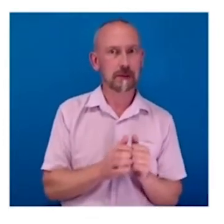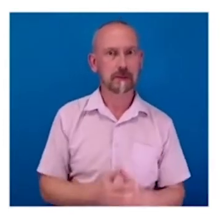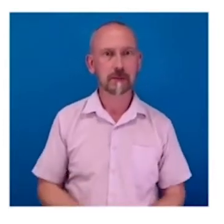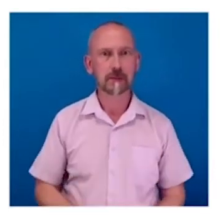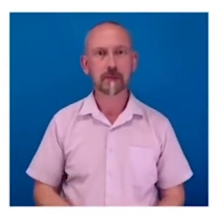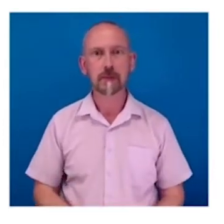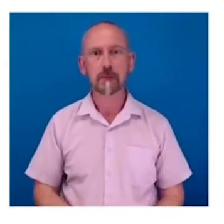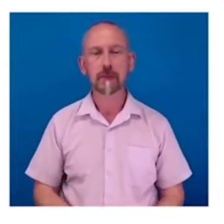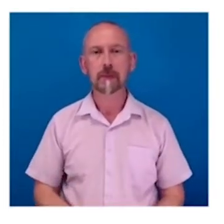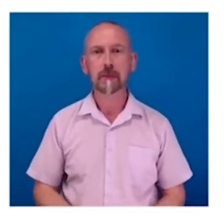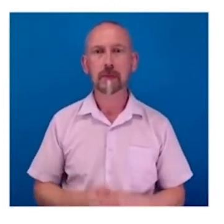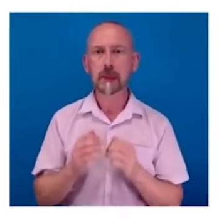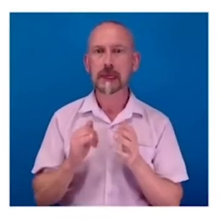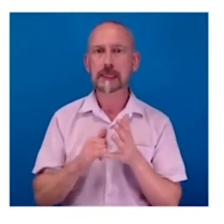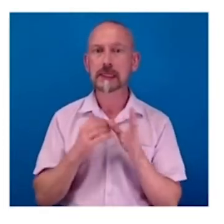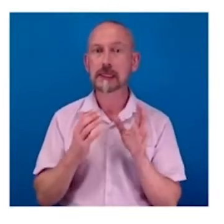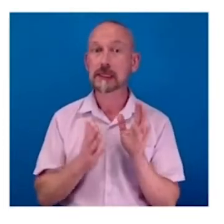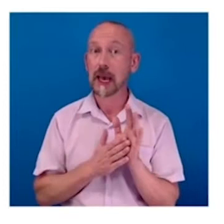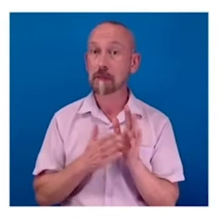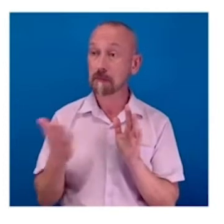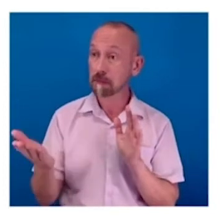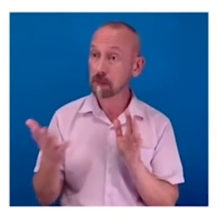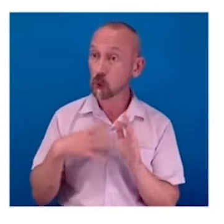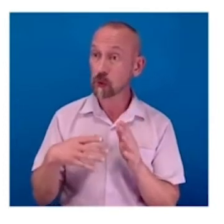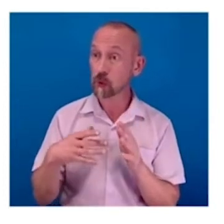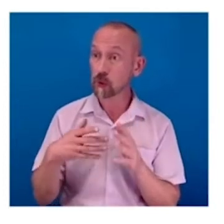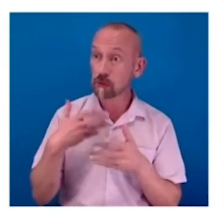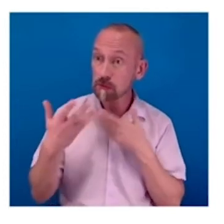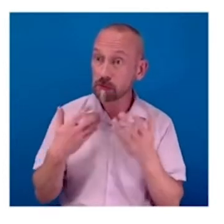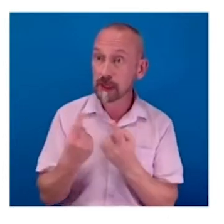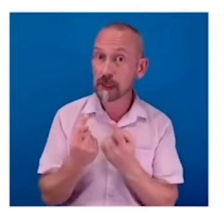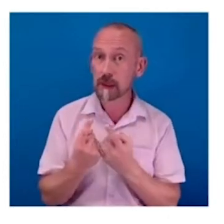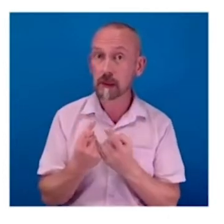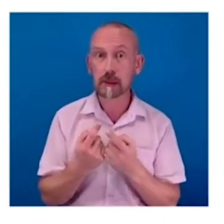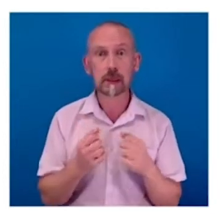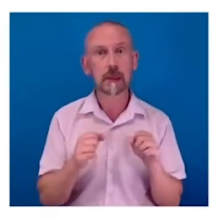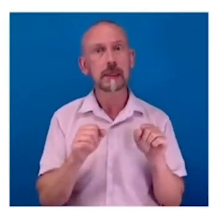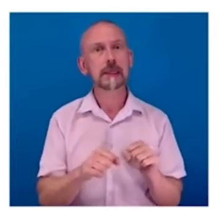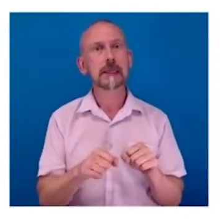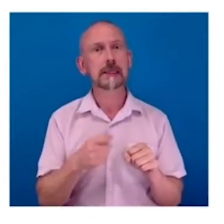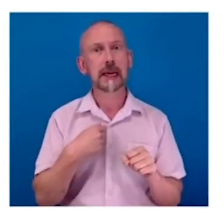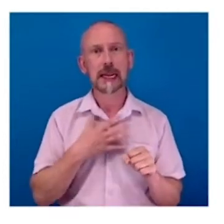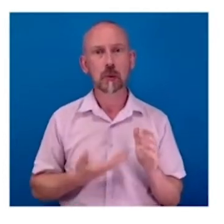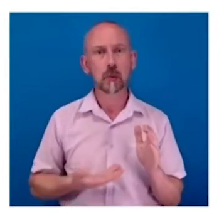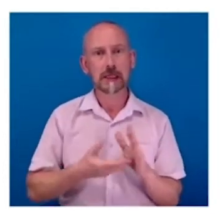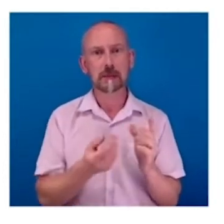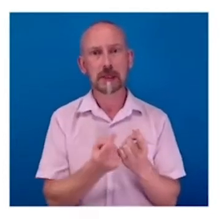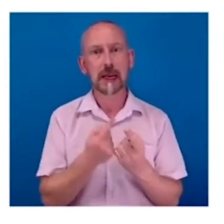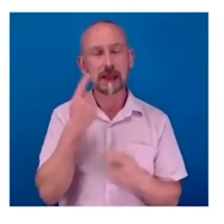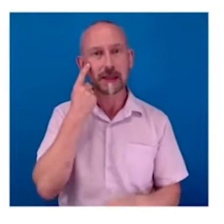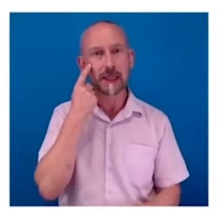the others have said. I think for me, like personally being blind and with COVID at